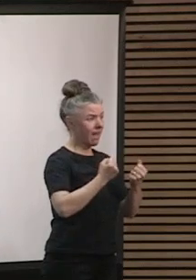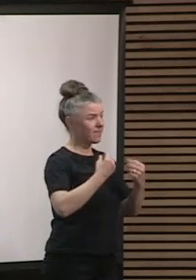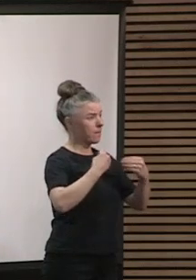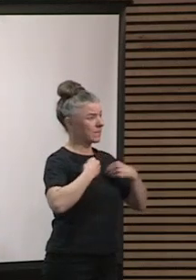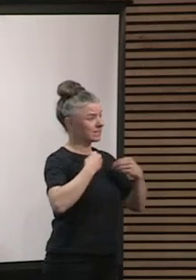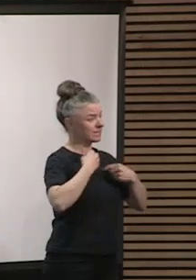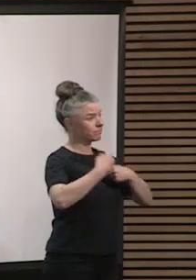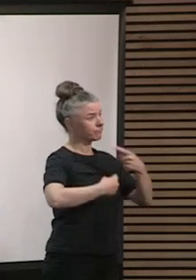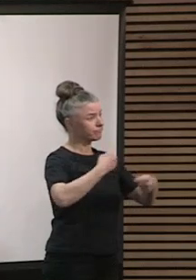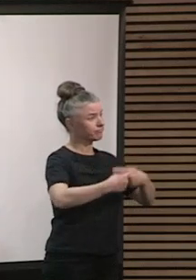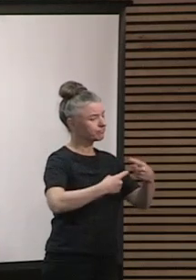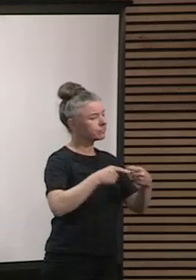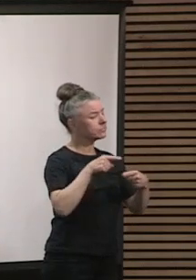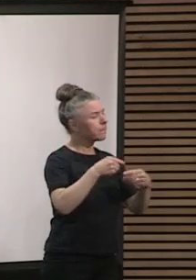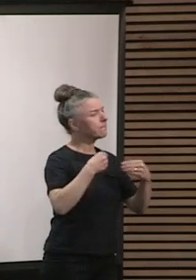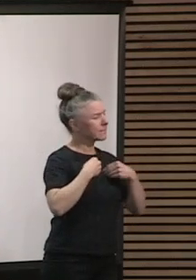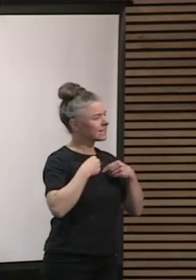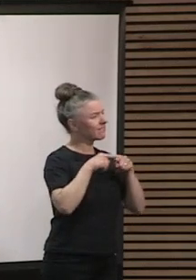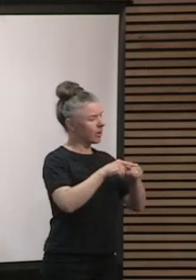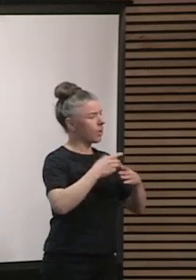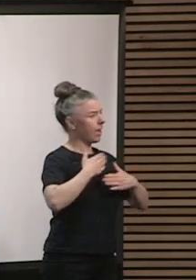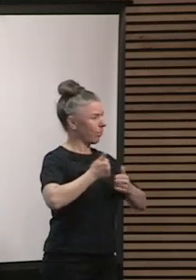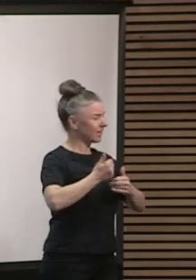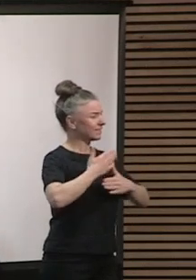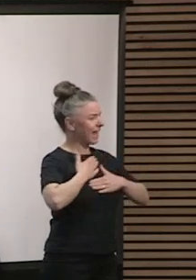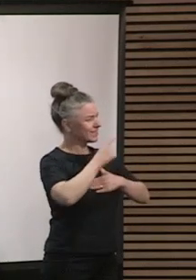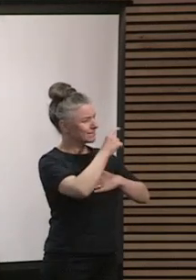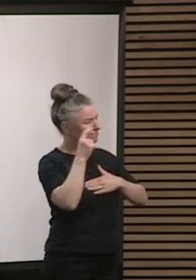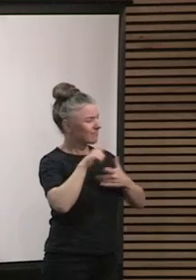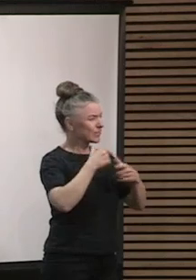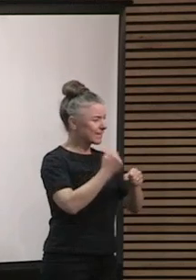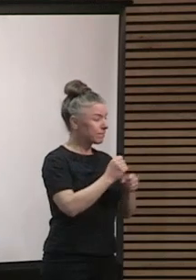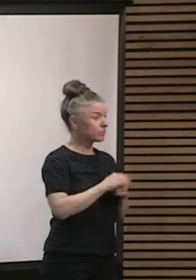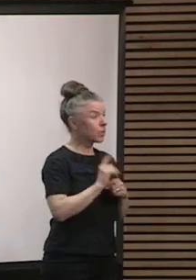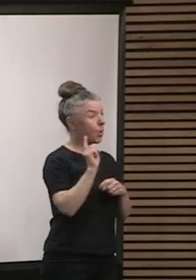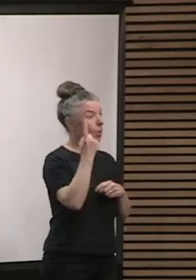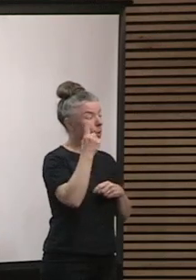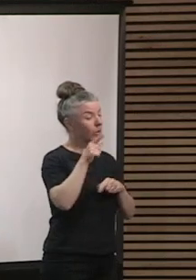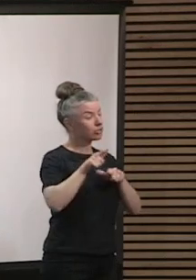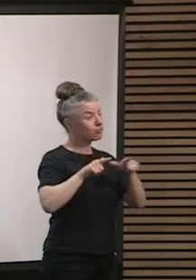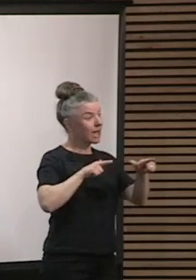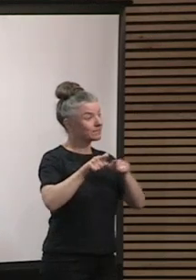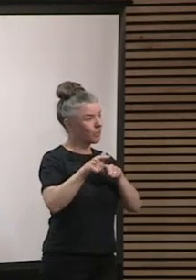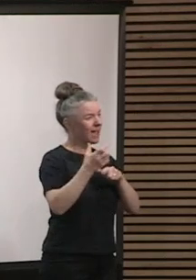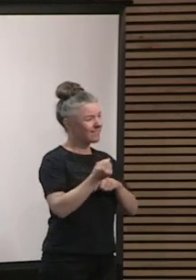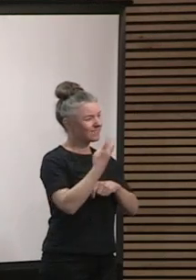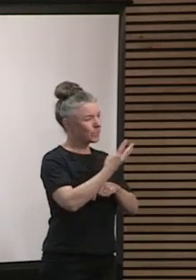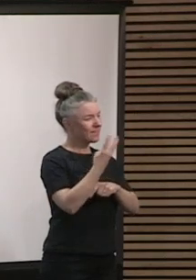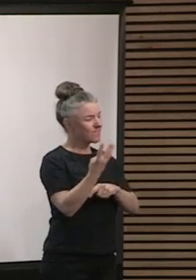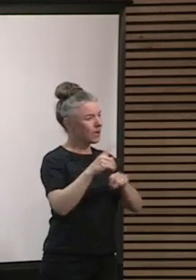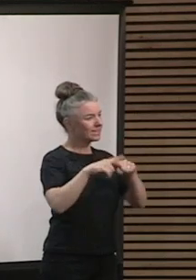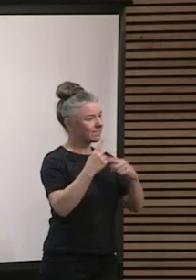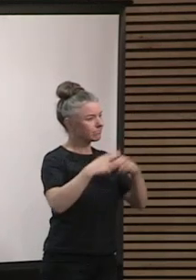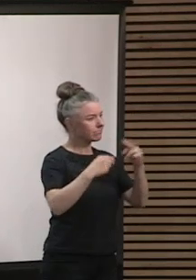the appropriate health and safety protocols in place. Auckland Transport has 44 construction sites operating under level